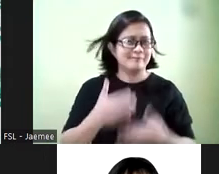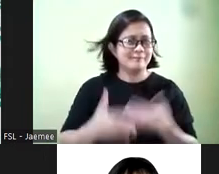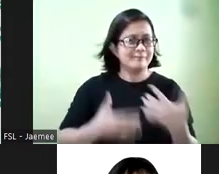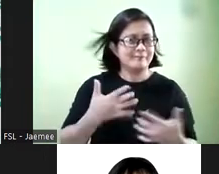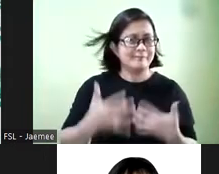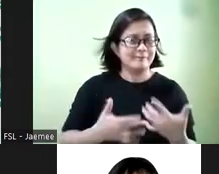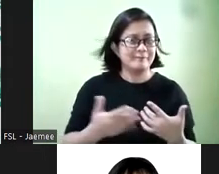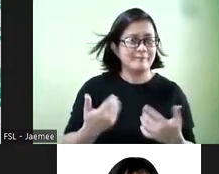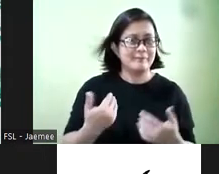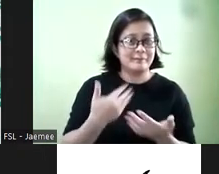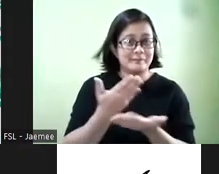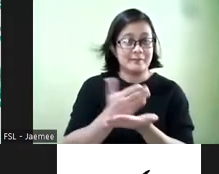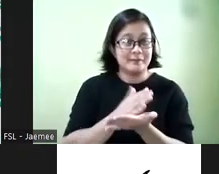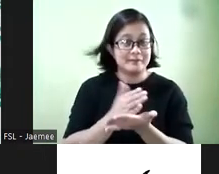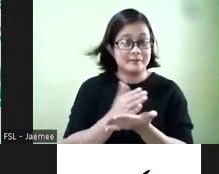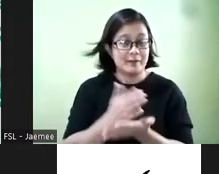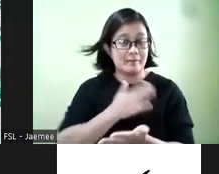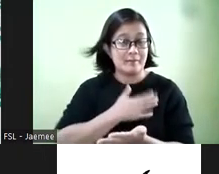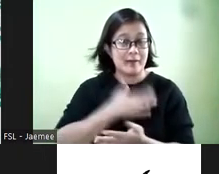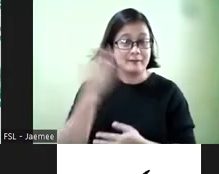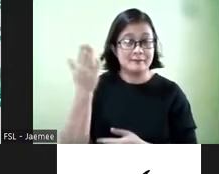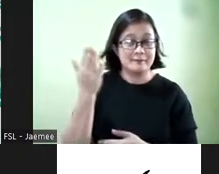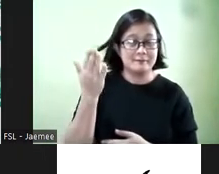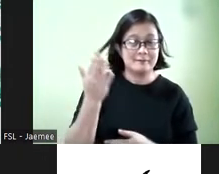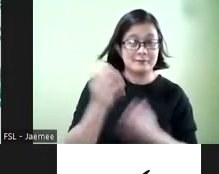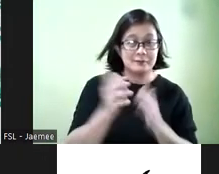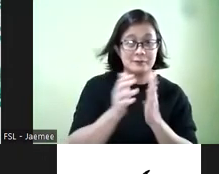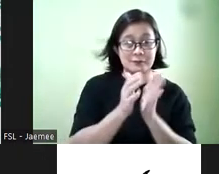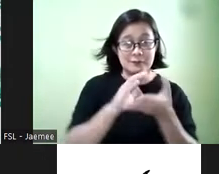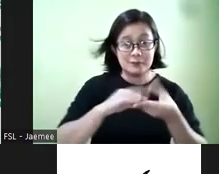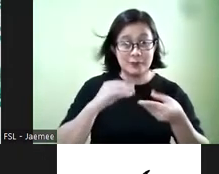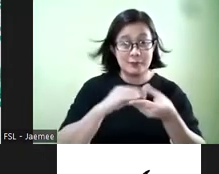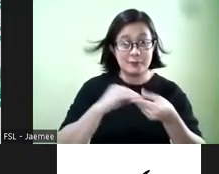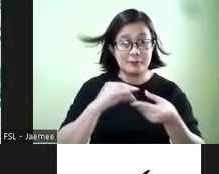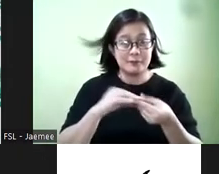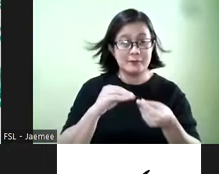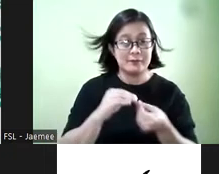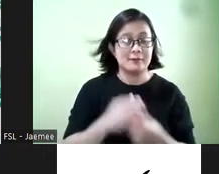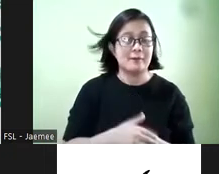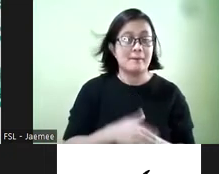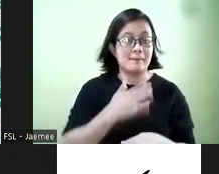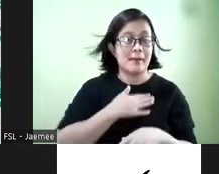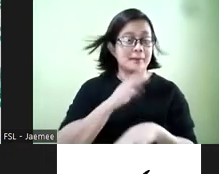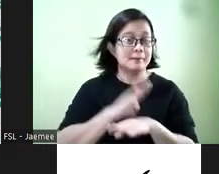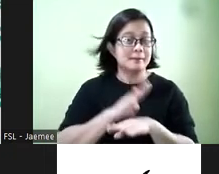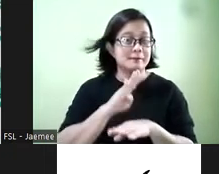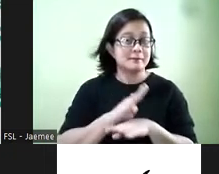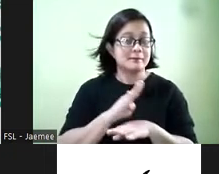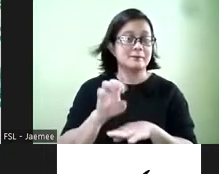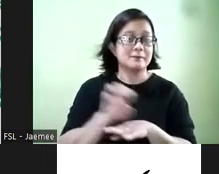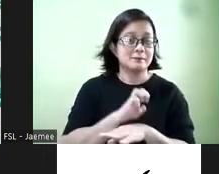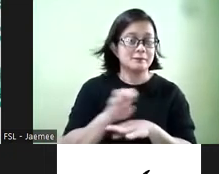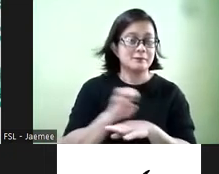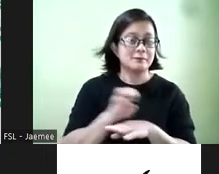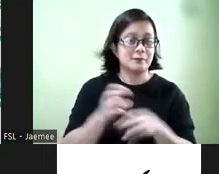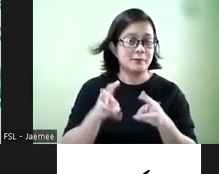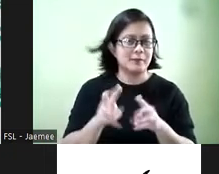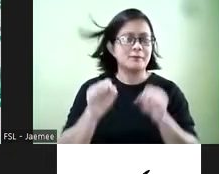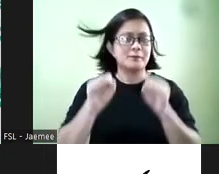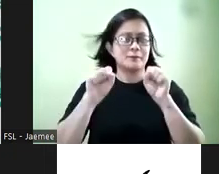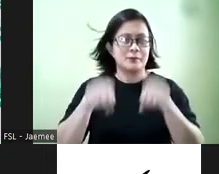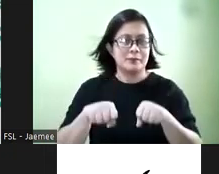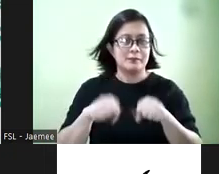really share my story, my entrepreneurial story. And I think this is the best way to actually be able to